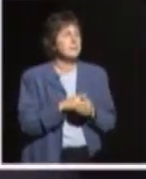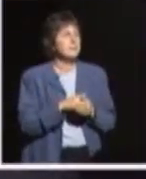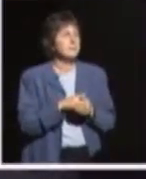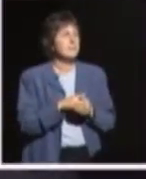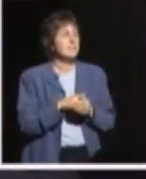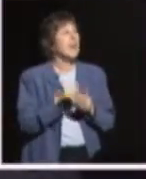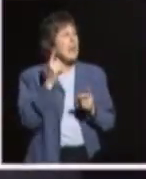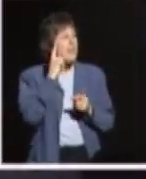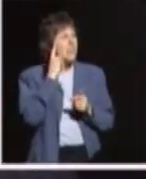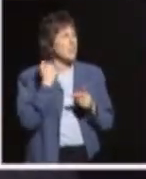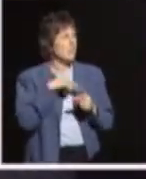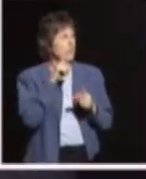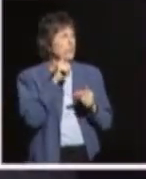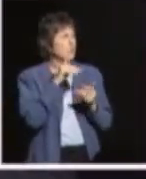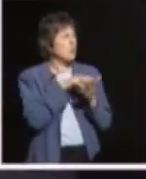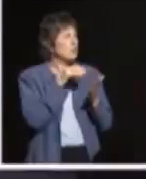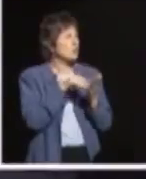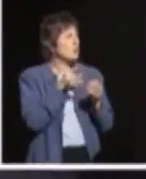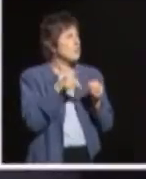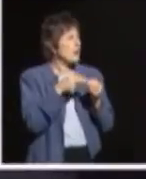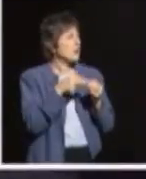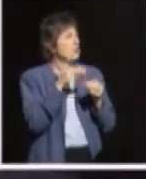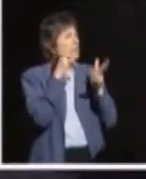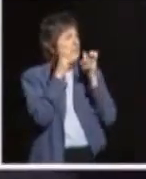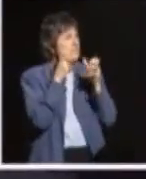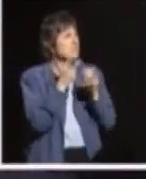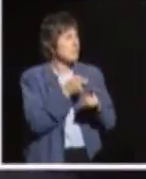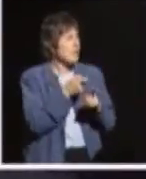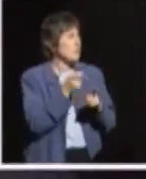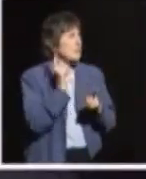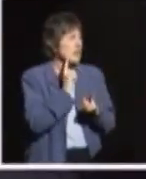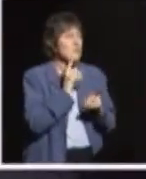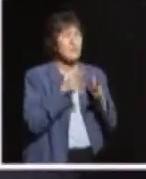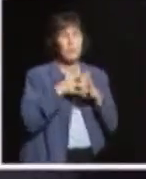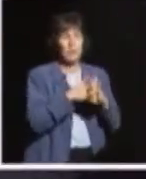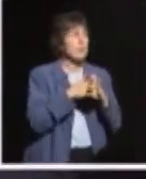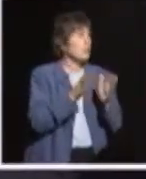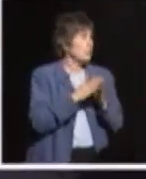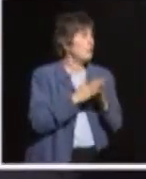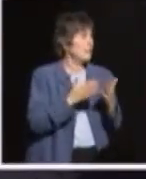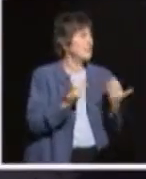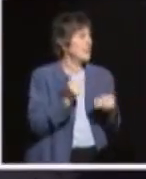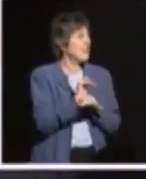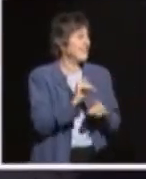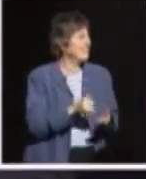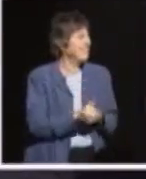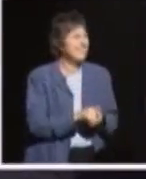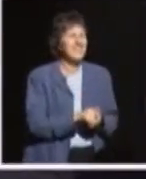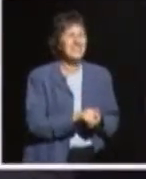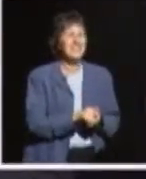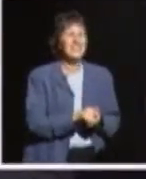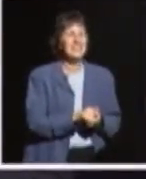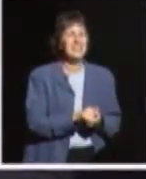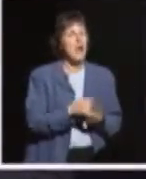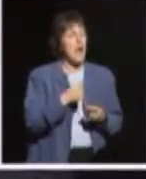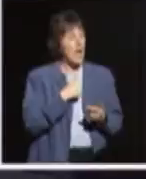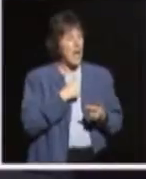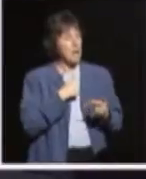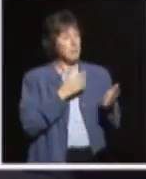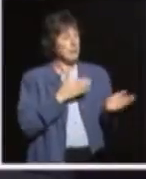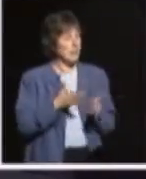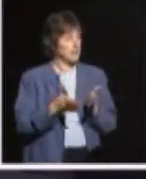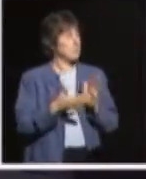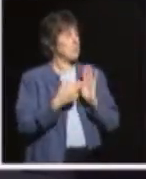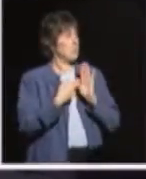I think we've learned a lot about listening from the deaf American community here. And I tend to be a representative in